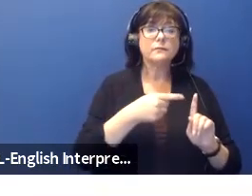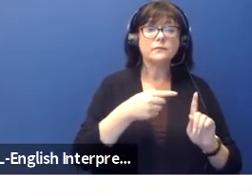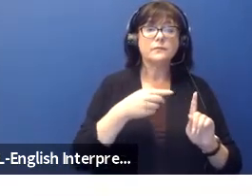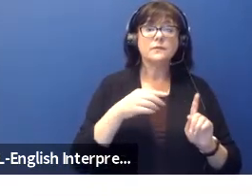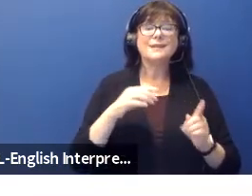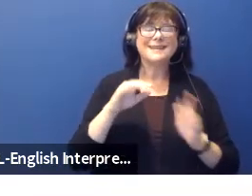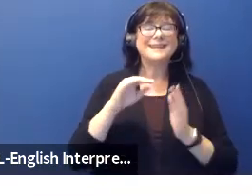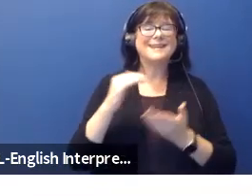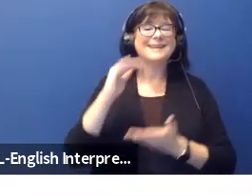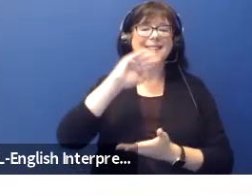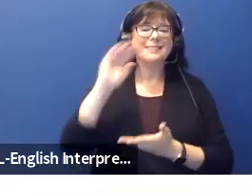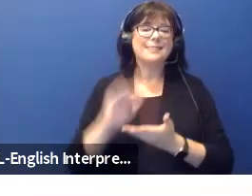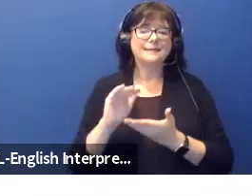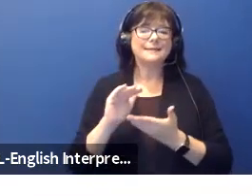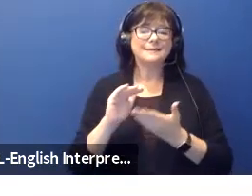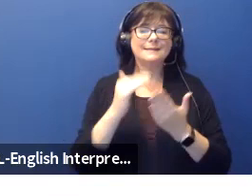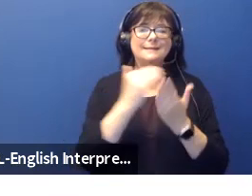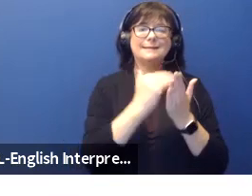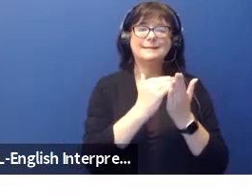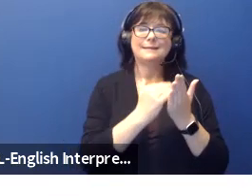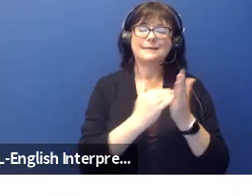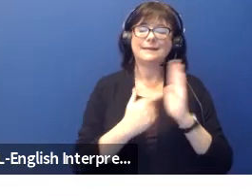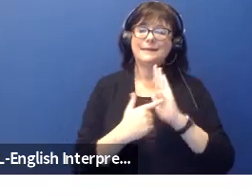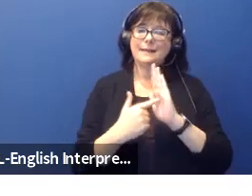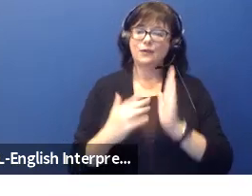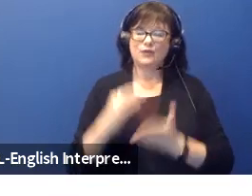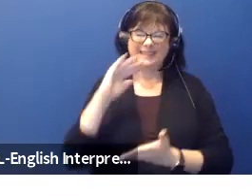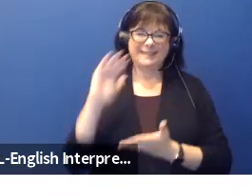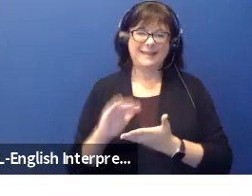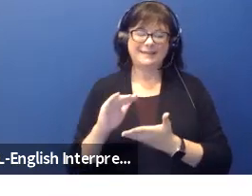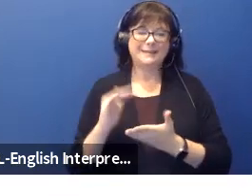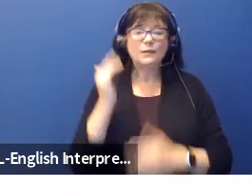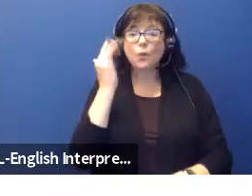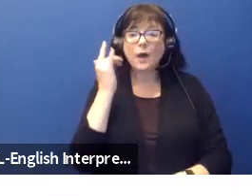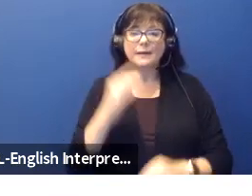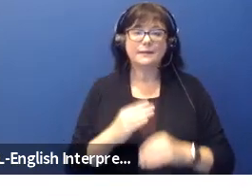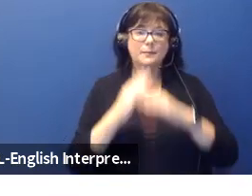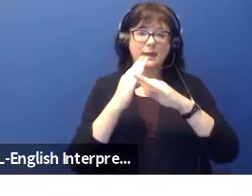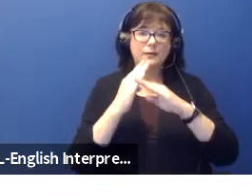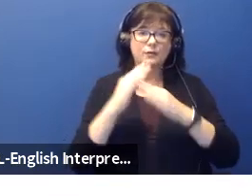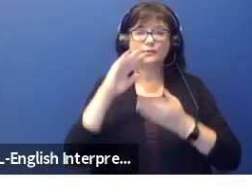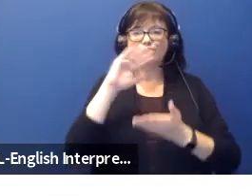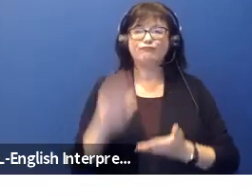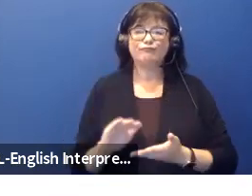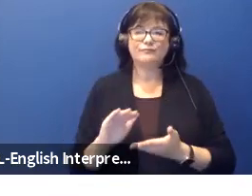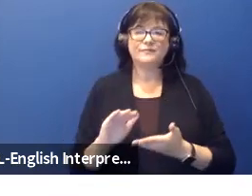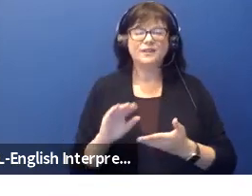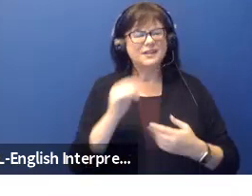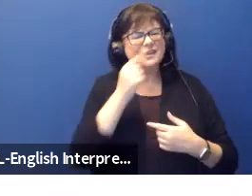because they generally have fewer barriers. So some really kind of fascinating analysis about suitability indicators that's coming